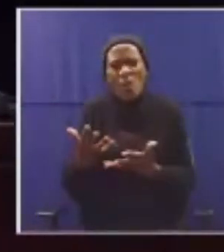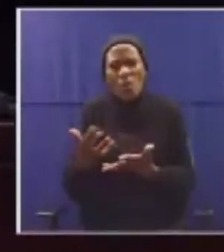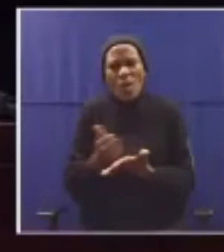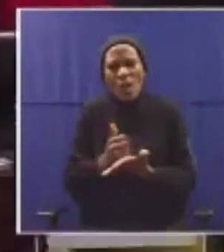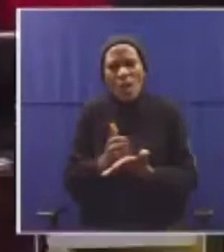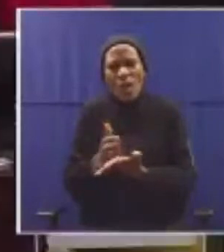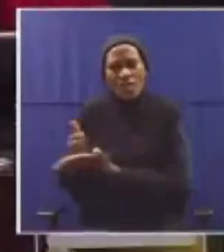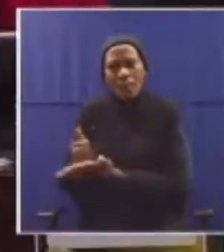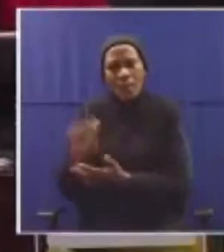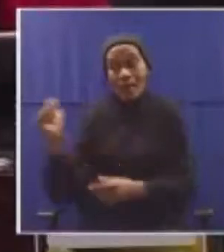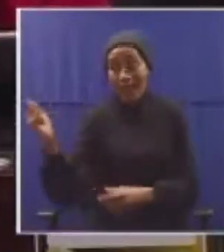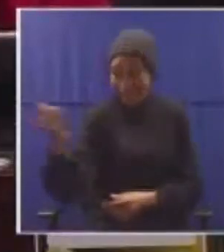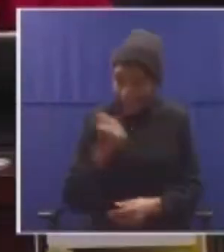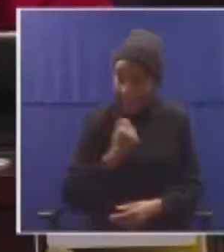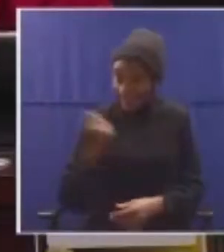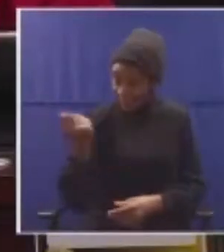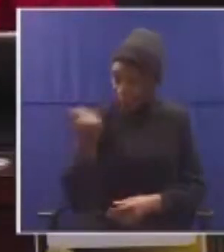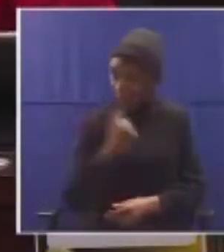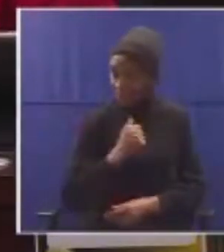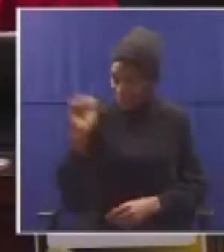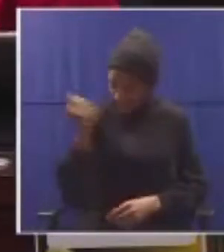me and you,